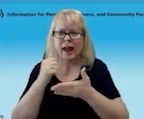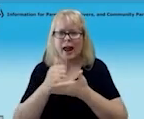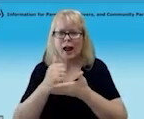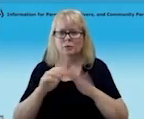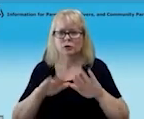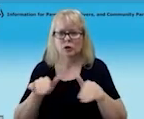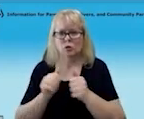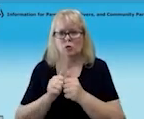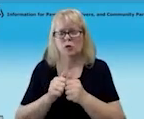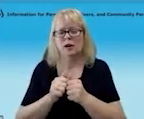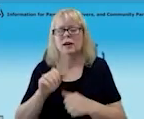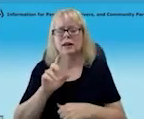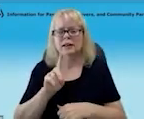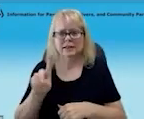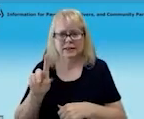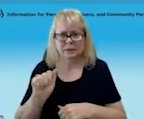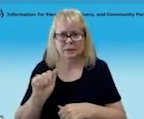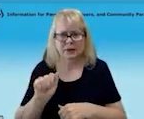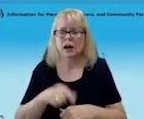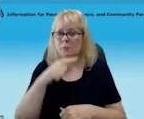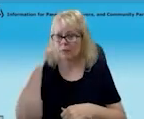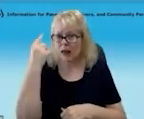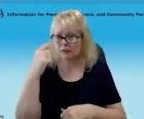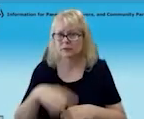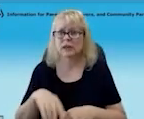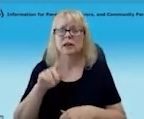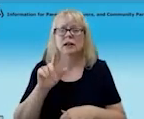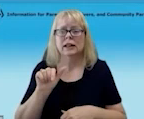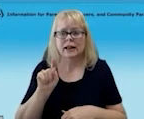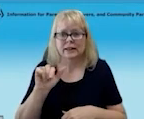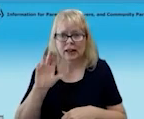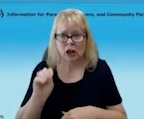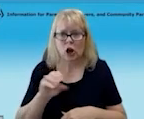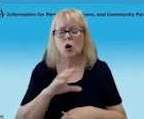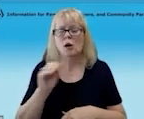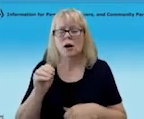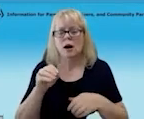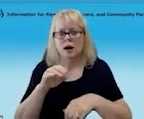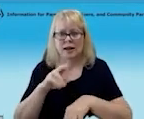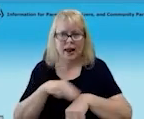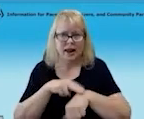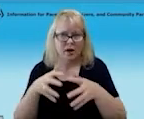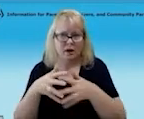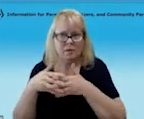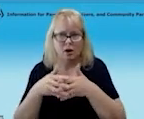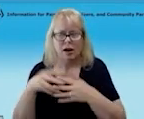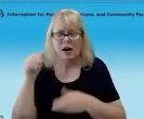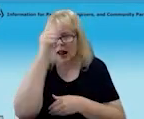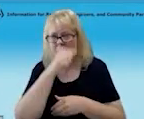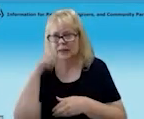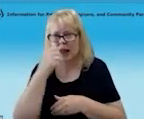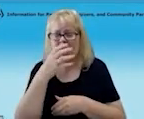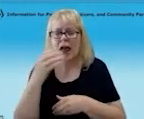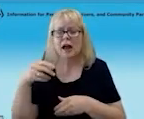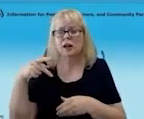has a disability. And you will hear how community partners are working to protect youth and children with